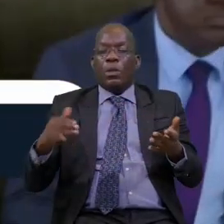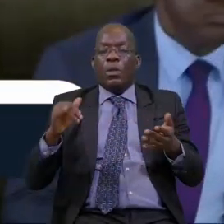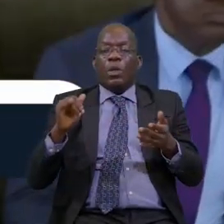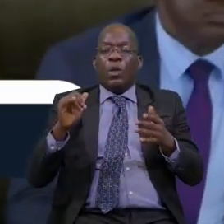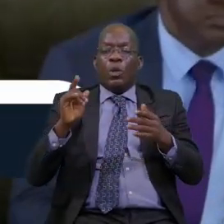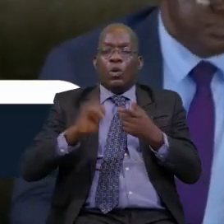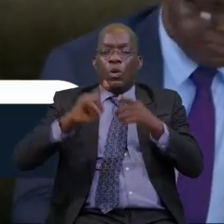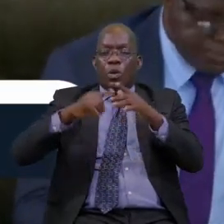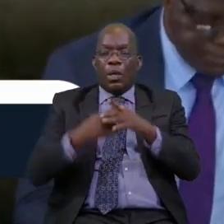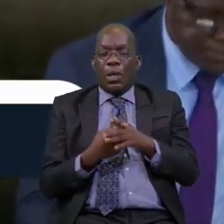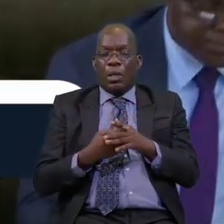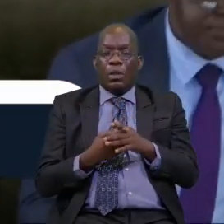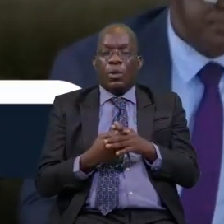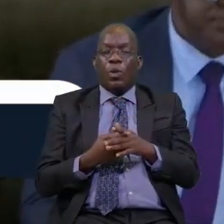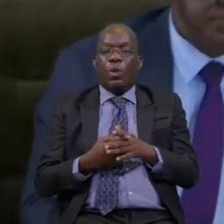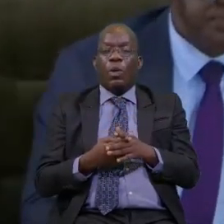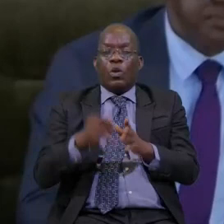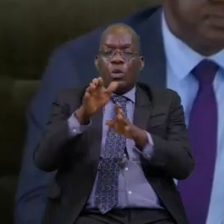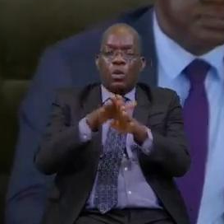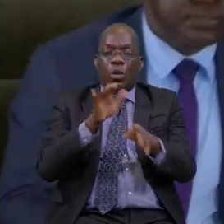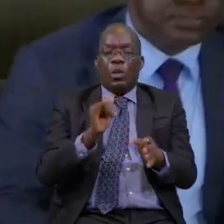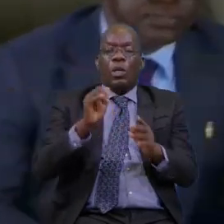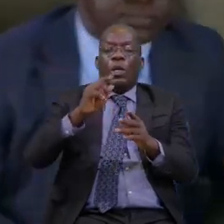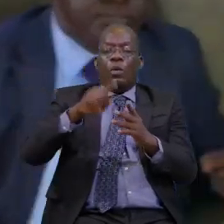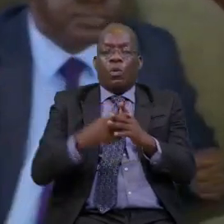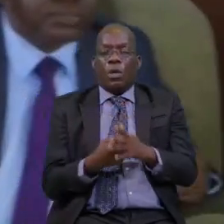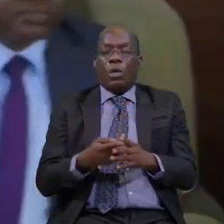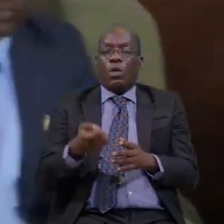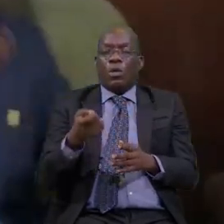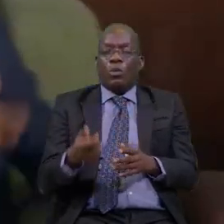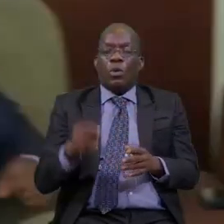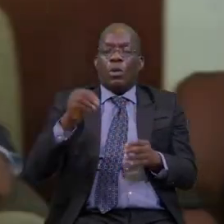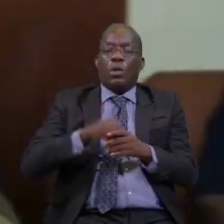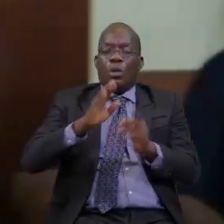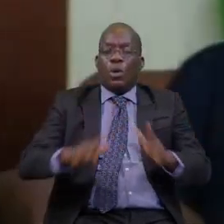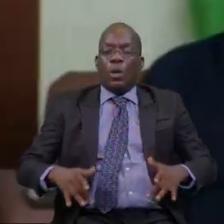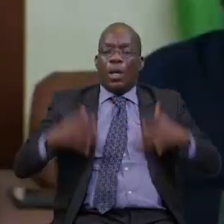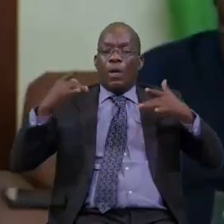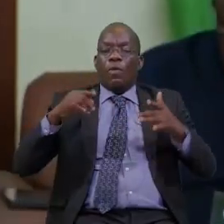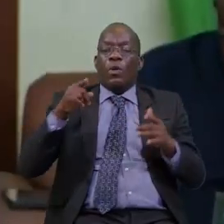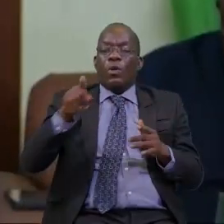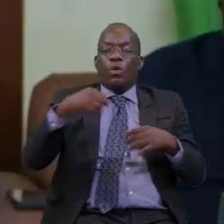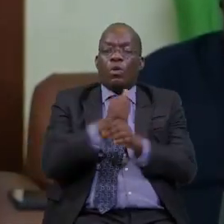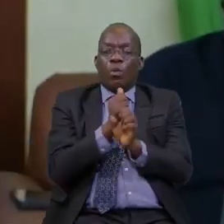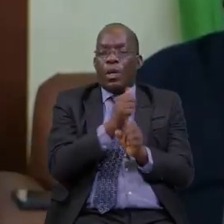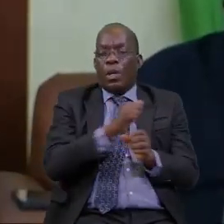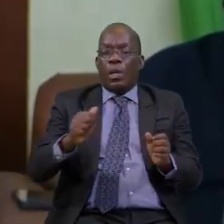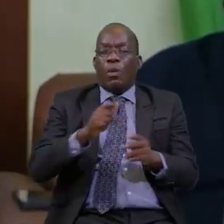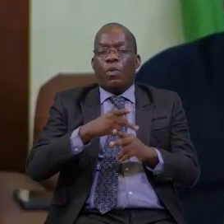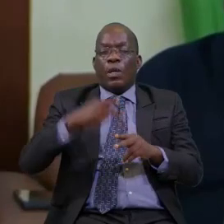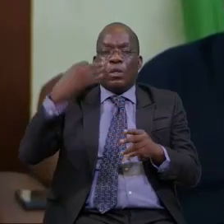you begin slowly, you begin small, and then in your life, you make a practice of that.